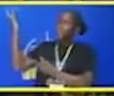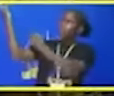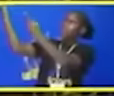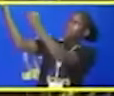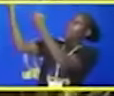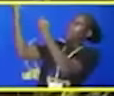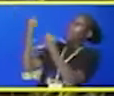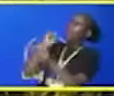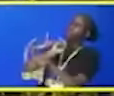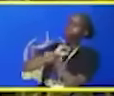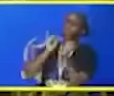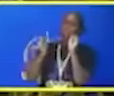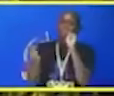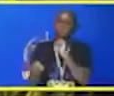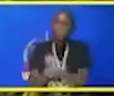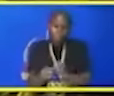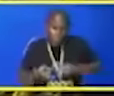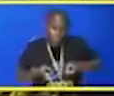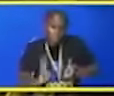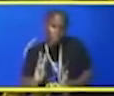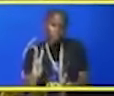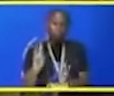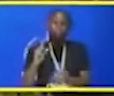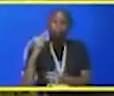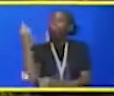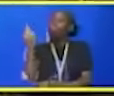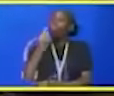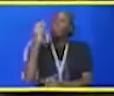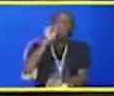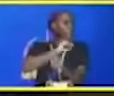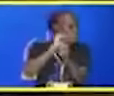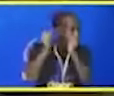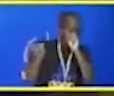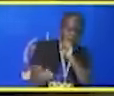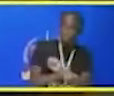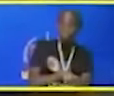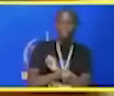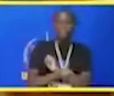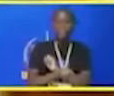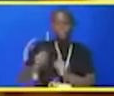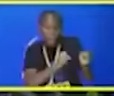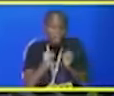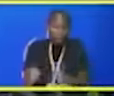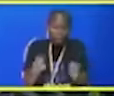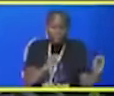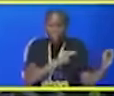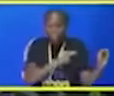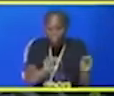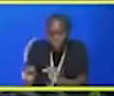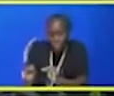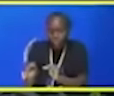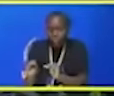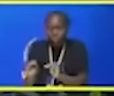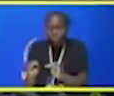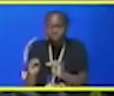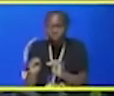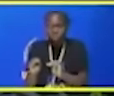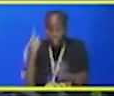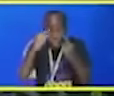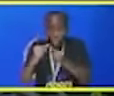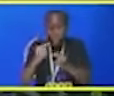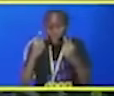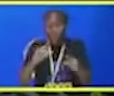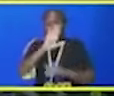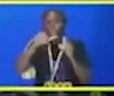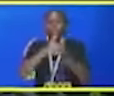Come and change the way that you change. We are here. Where all attributes